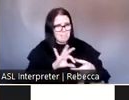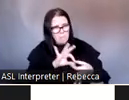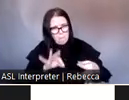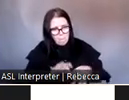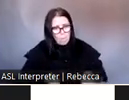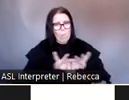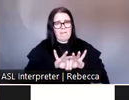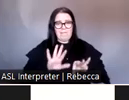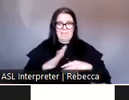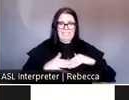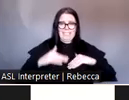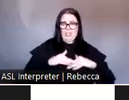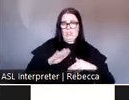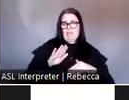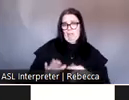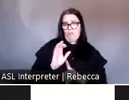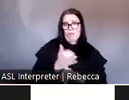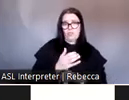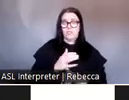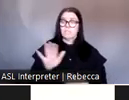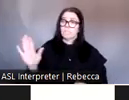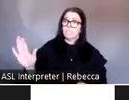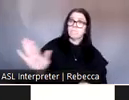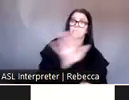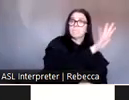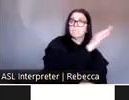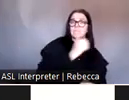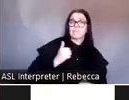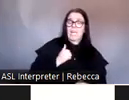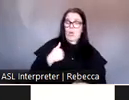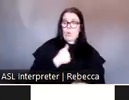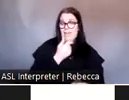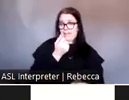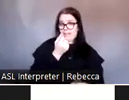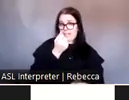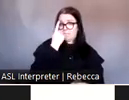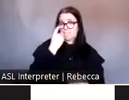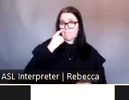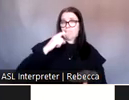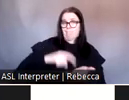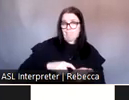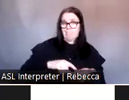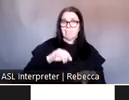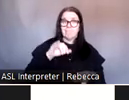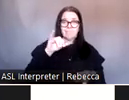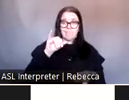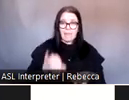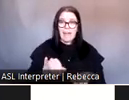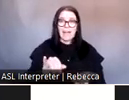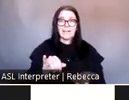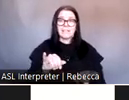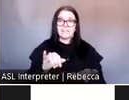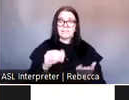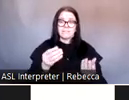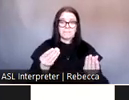to coast, we acknowledge the ancestral and unceded territory of all the Inuit, Métis, and First